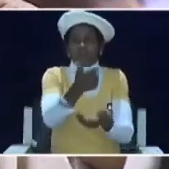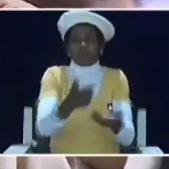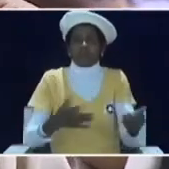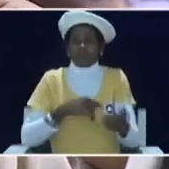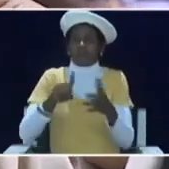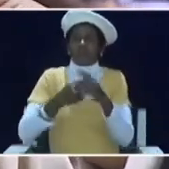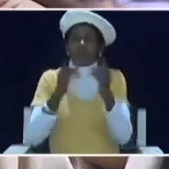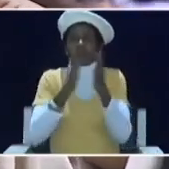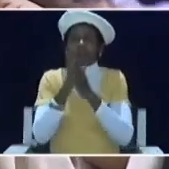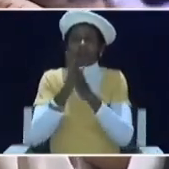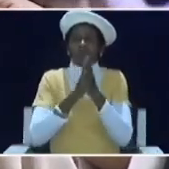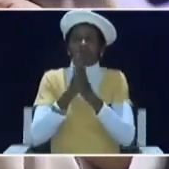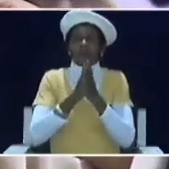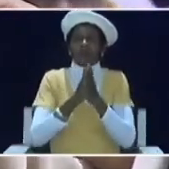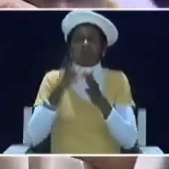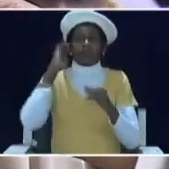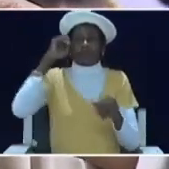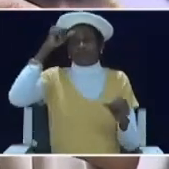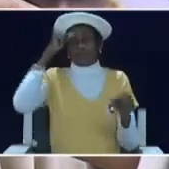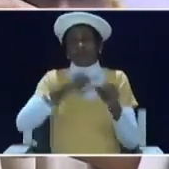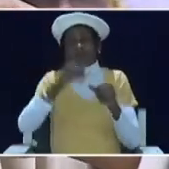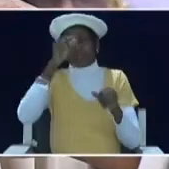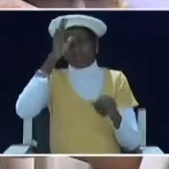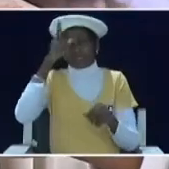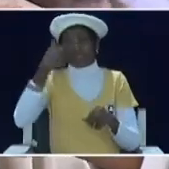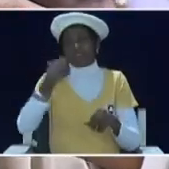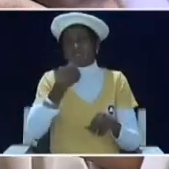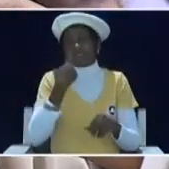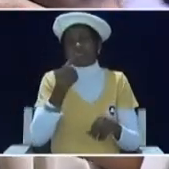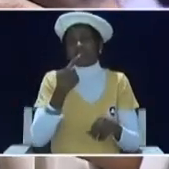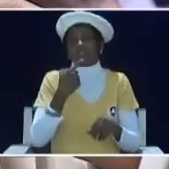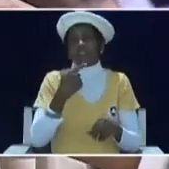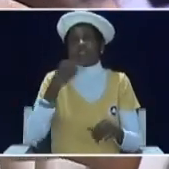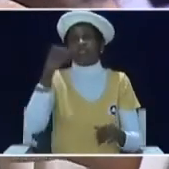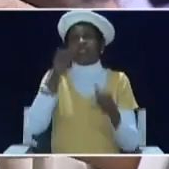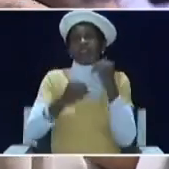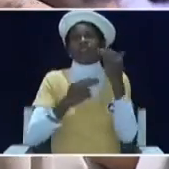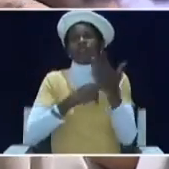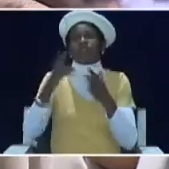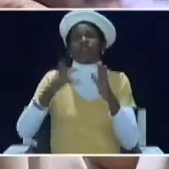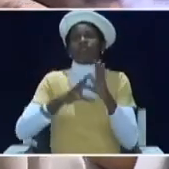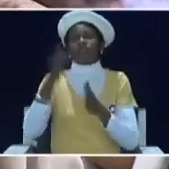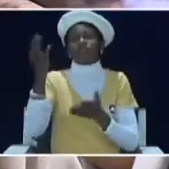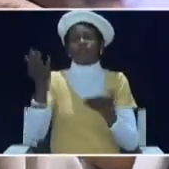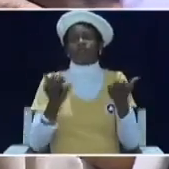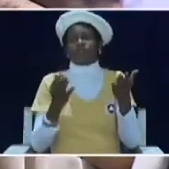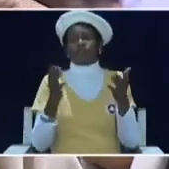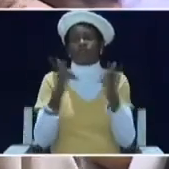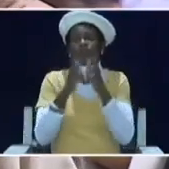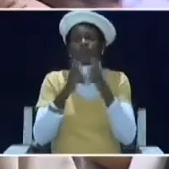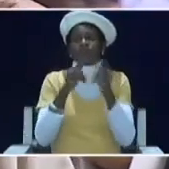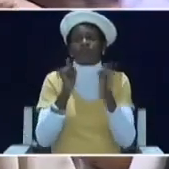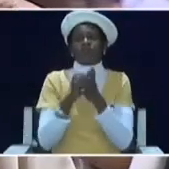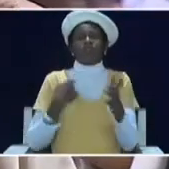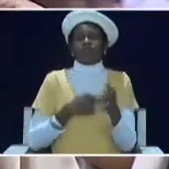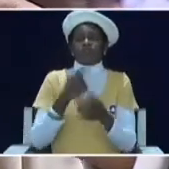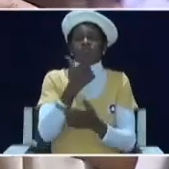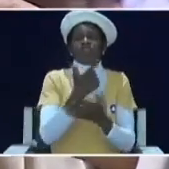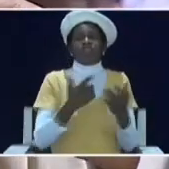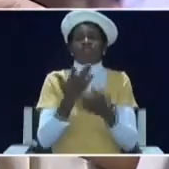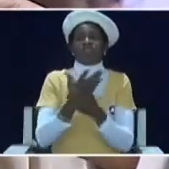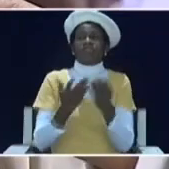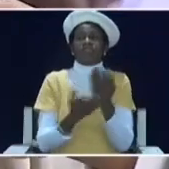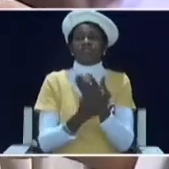praying. I remember that he said, last Holy Ghost Congress, that you shall lay hand